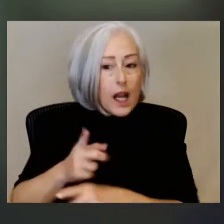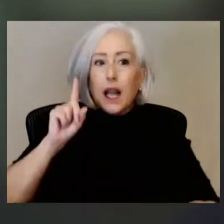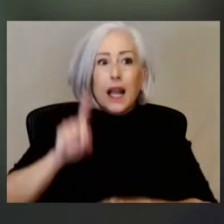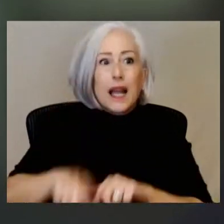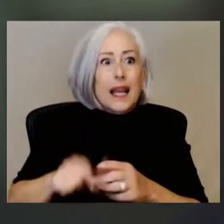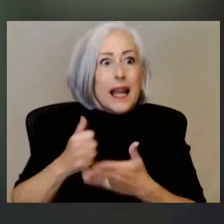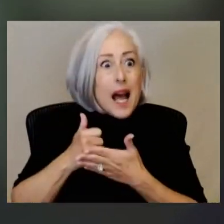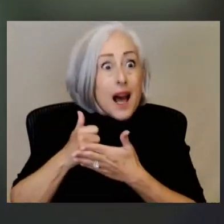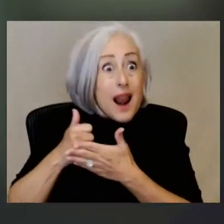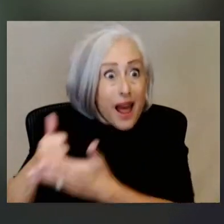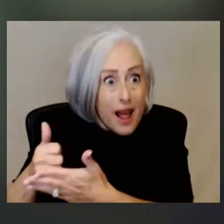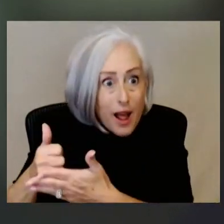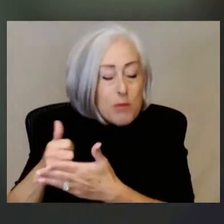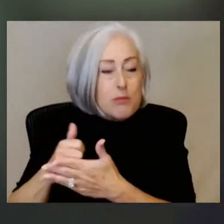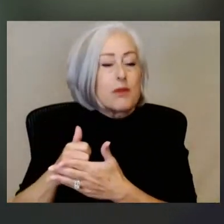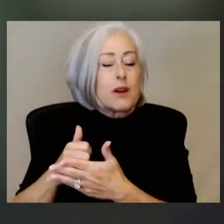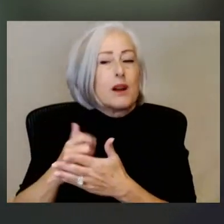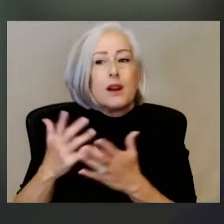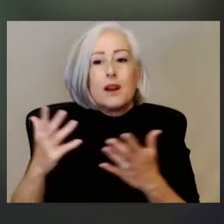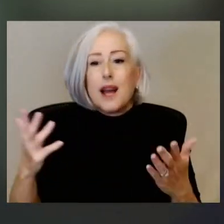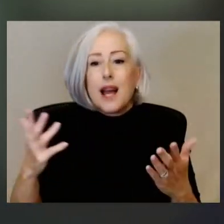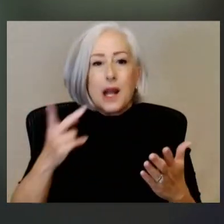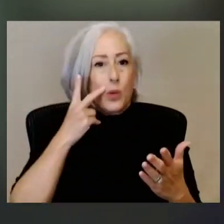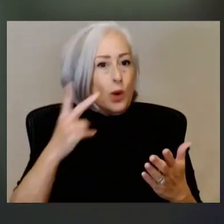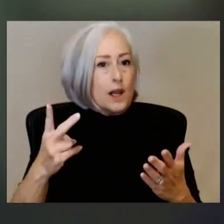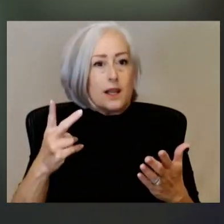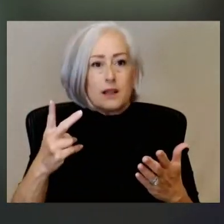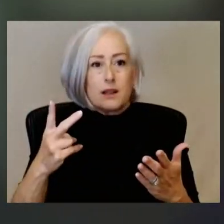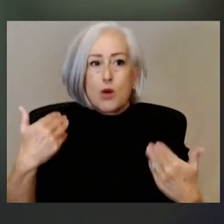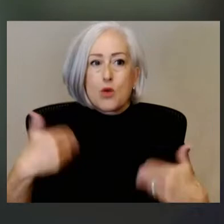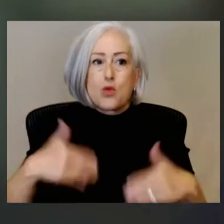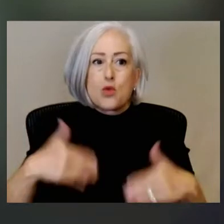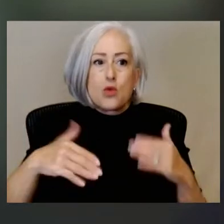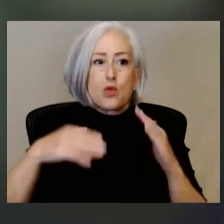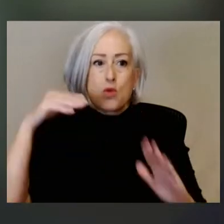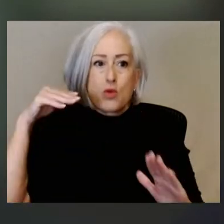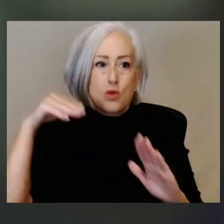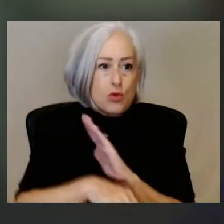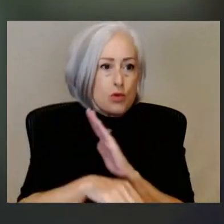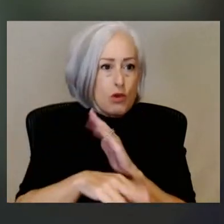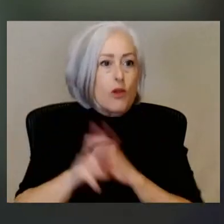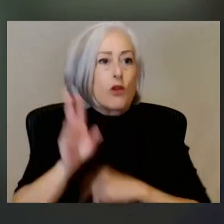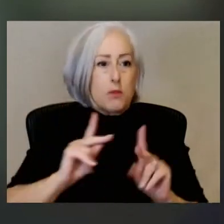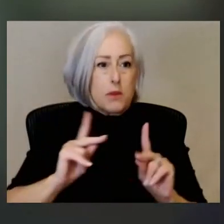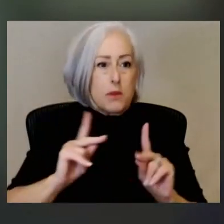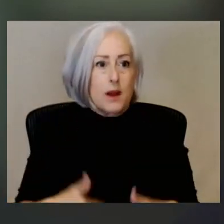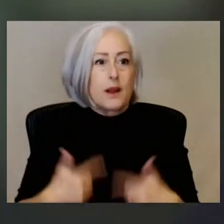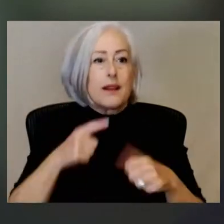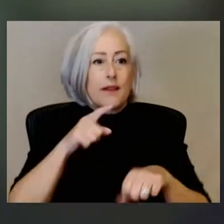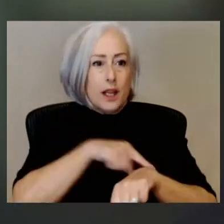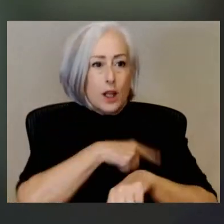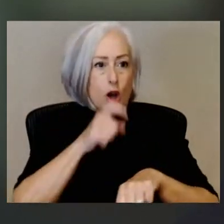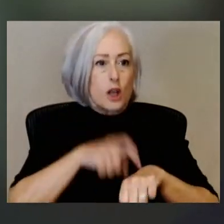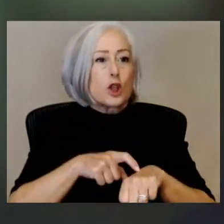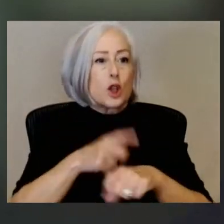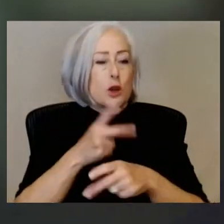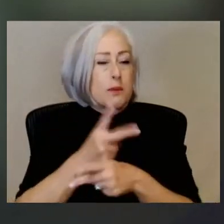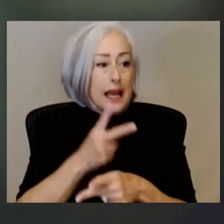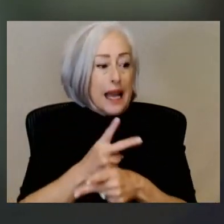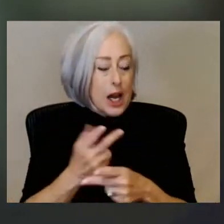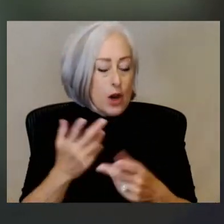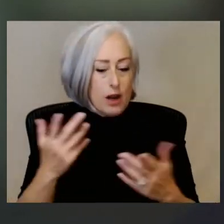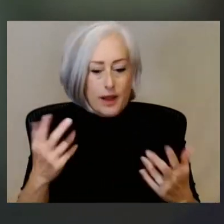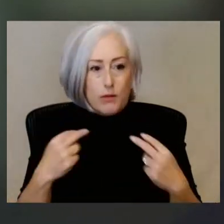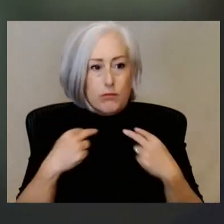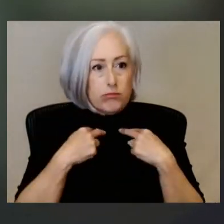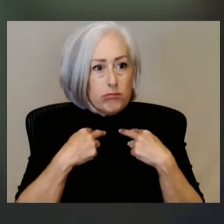a nosedive for residents in long-term care. As they couldn't see family